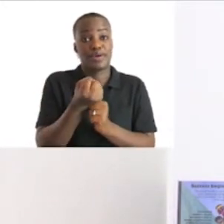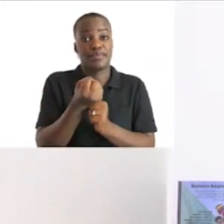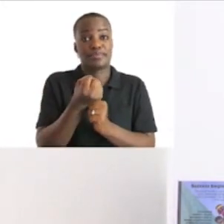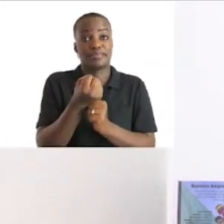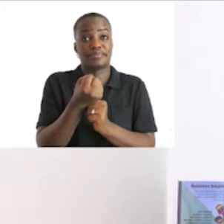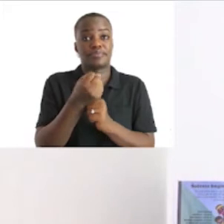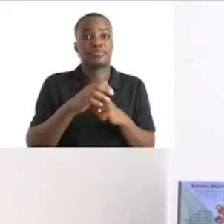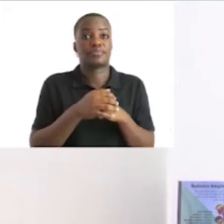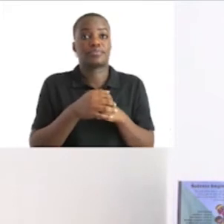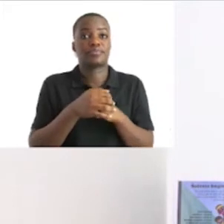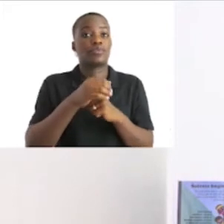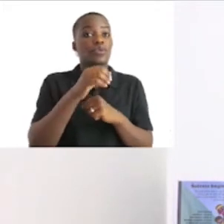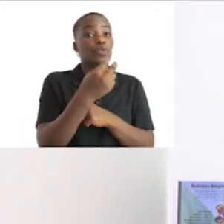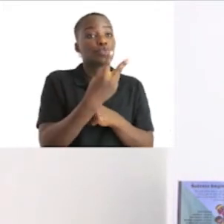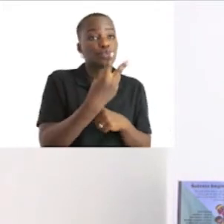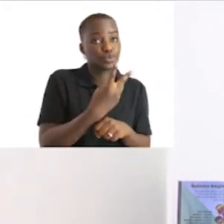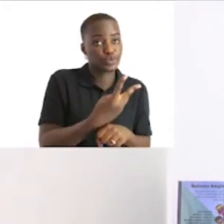that it will say